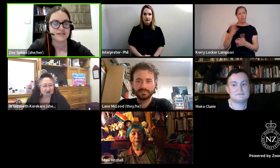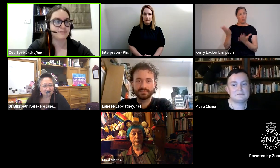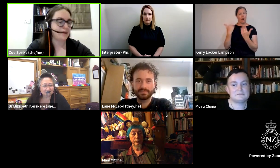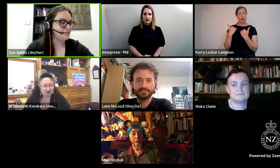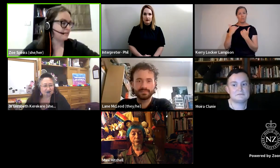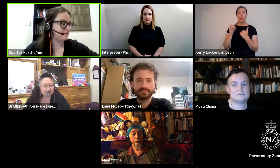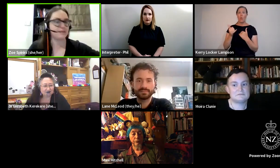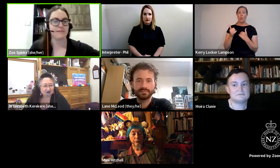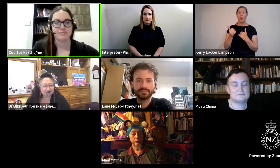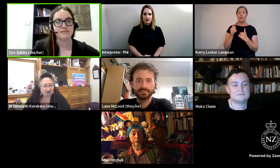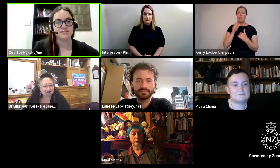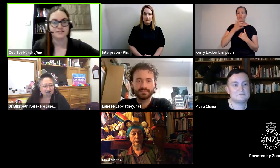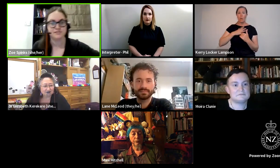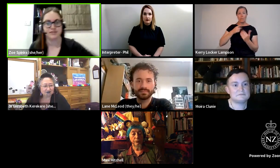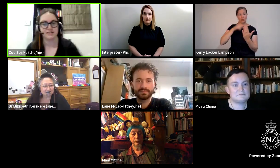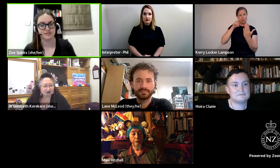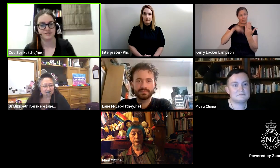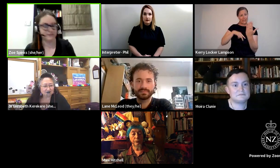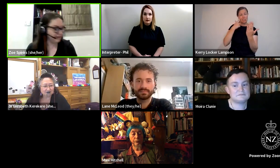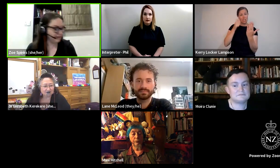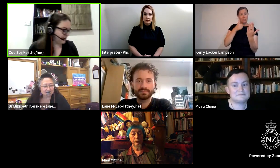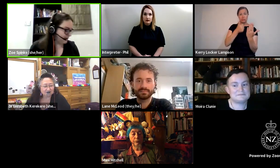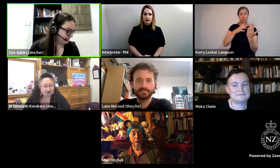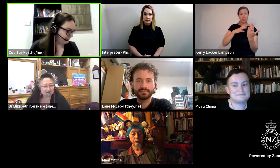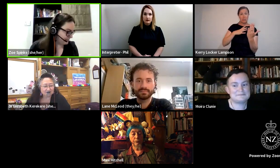a second pass at it, then I'm happy to do that. So